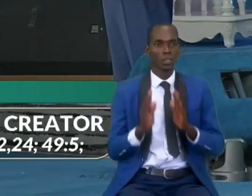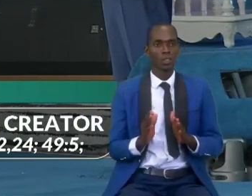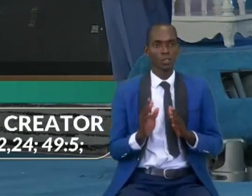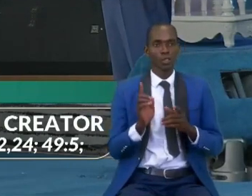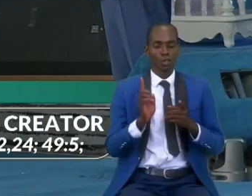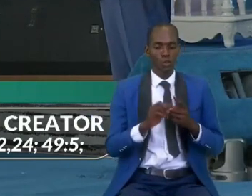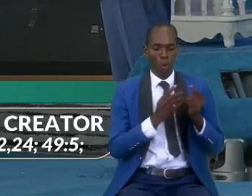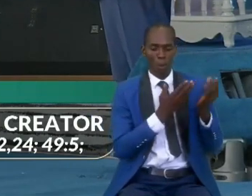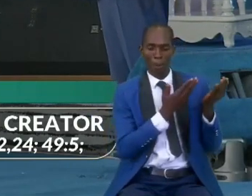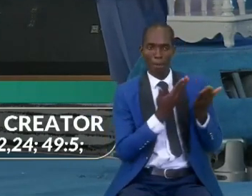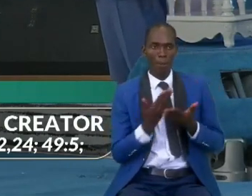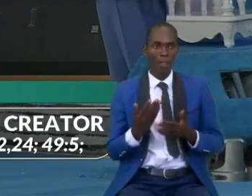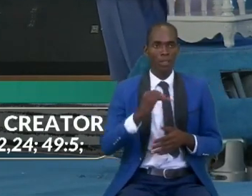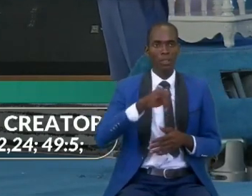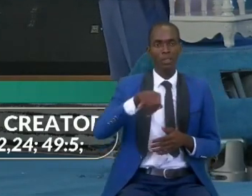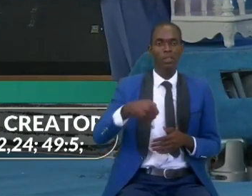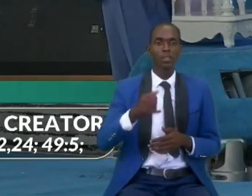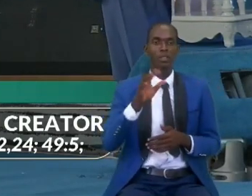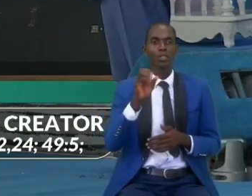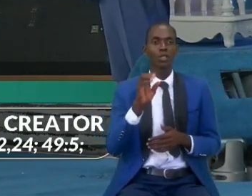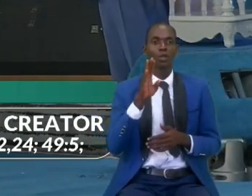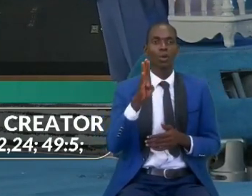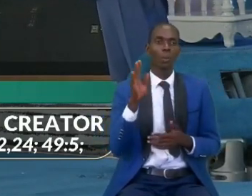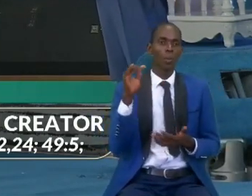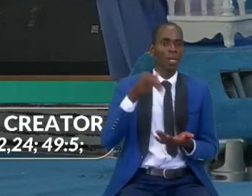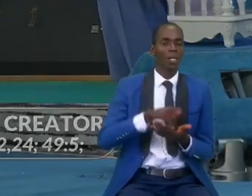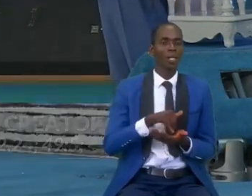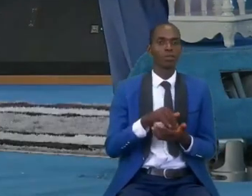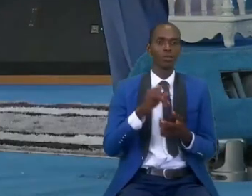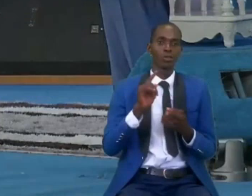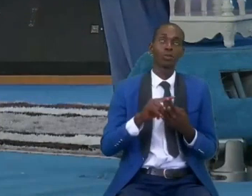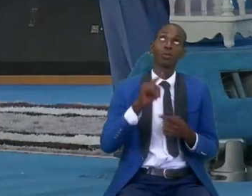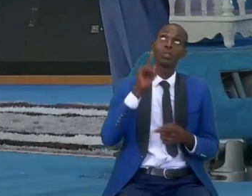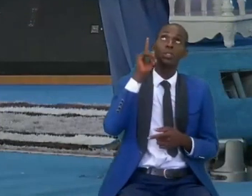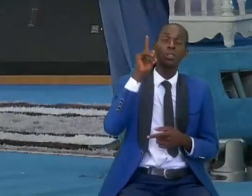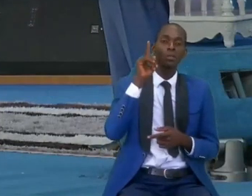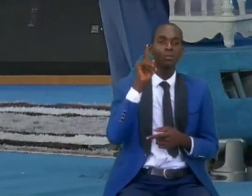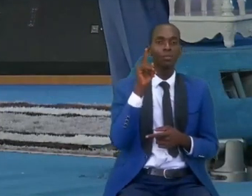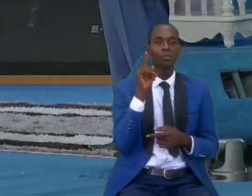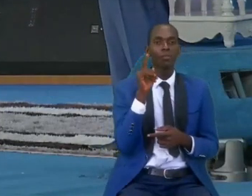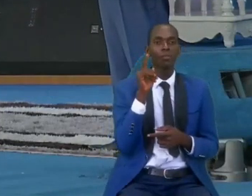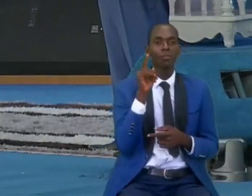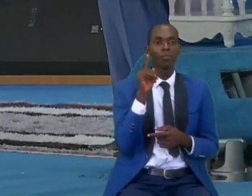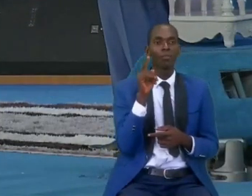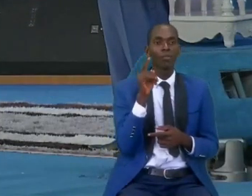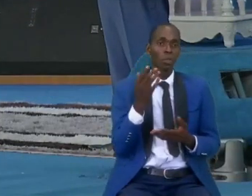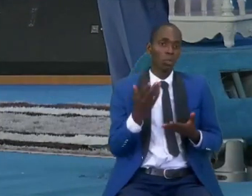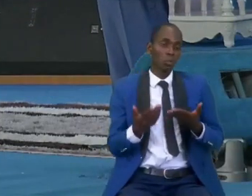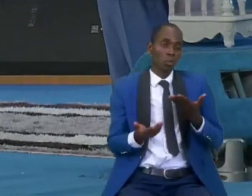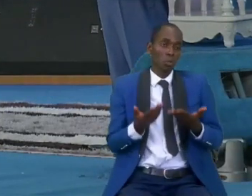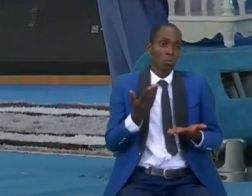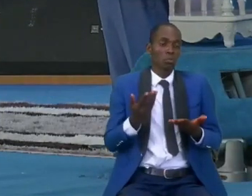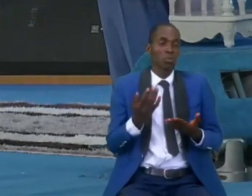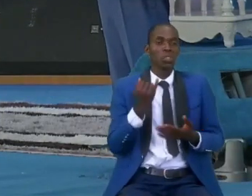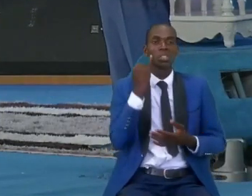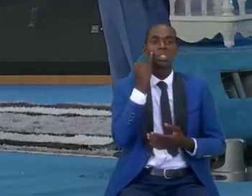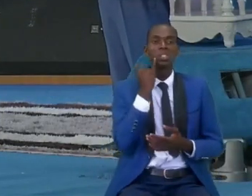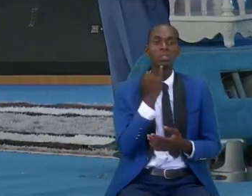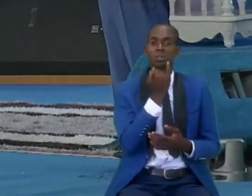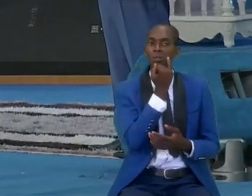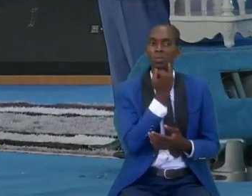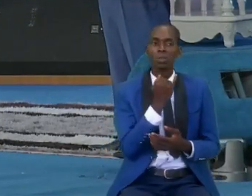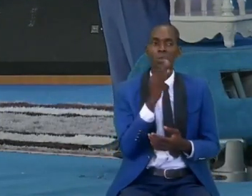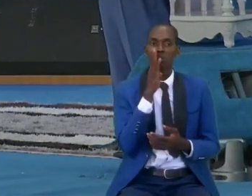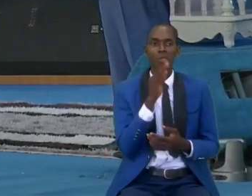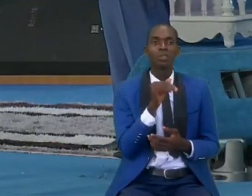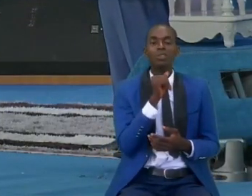to him. And then it says, though Israel be not gathered, yet shall